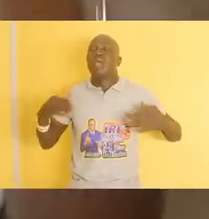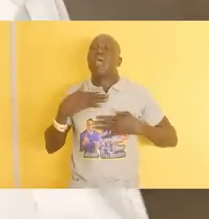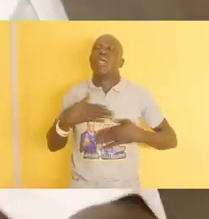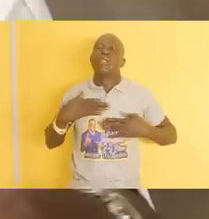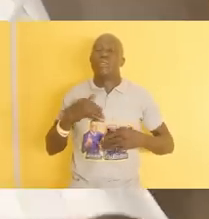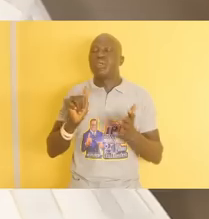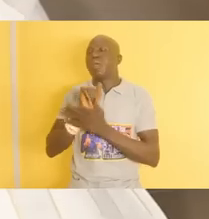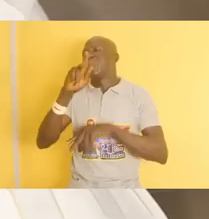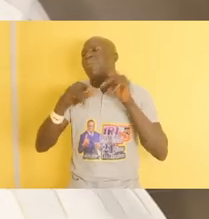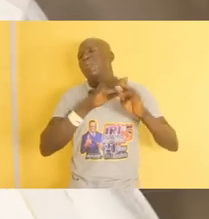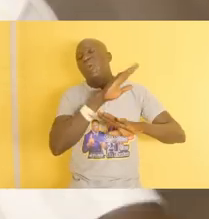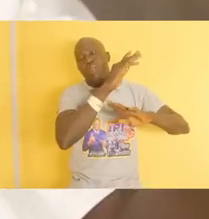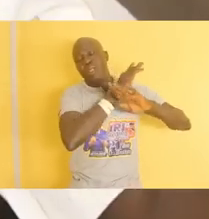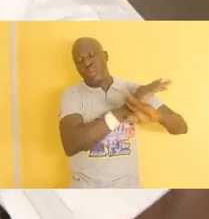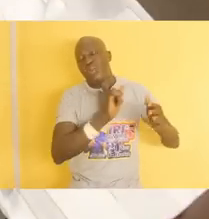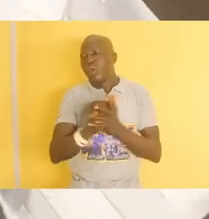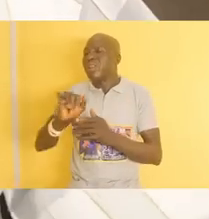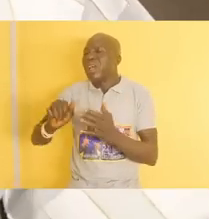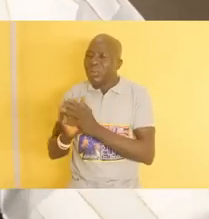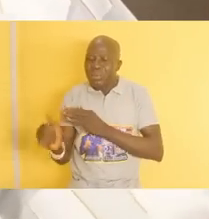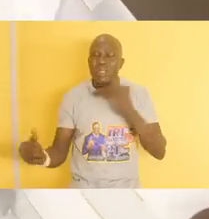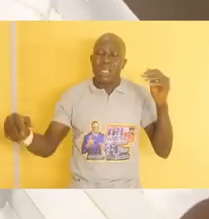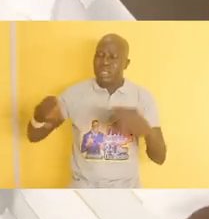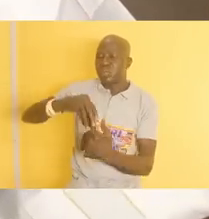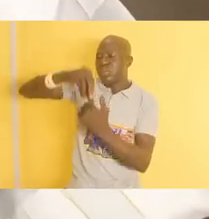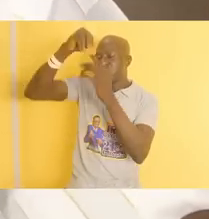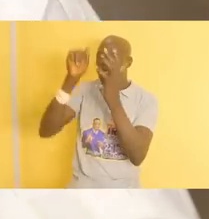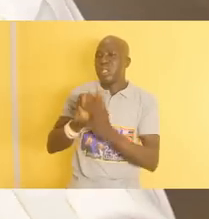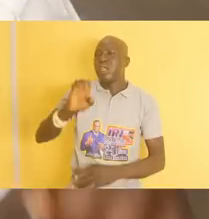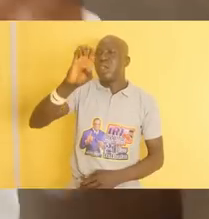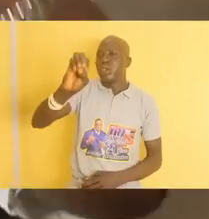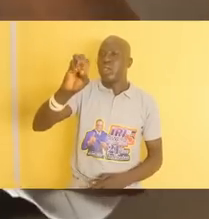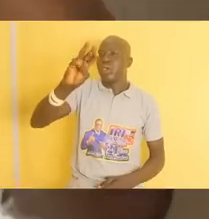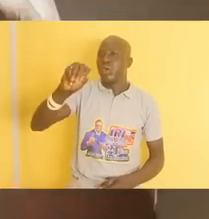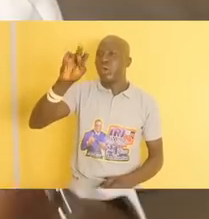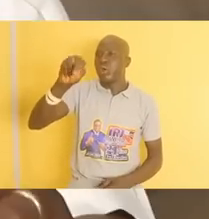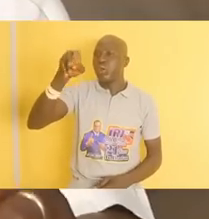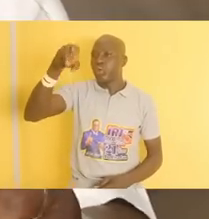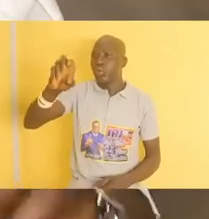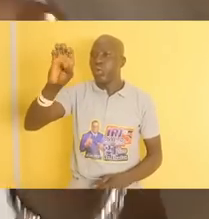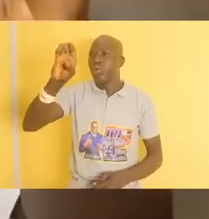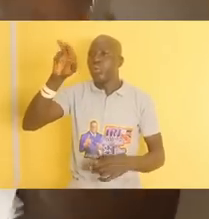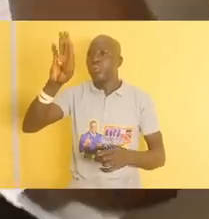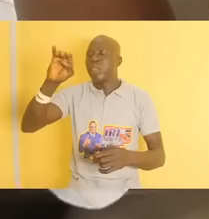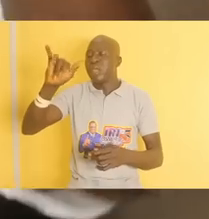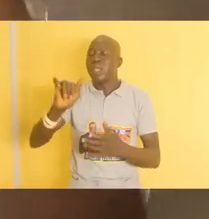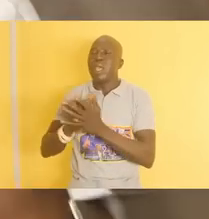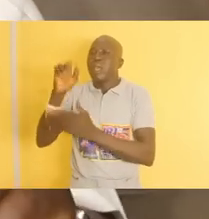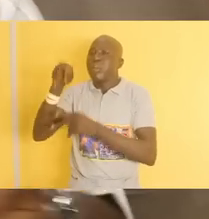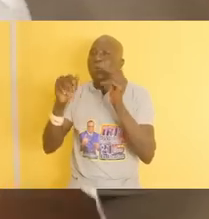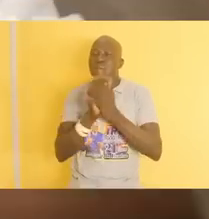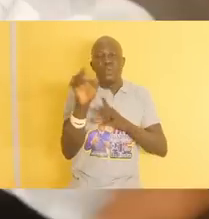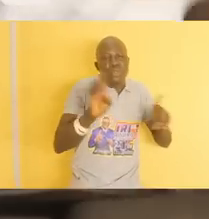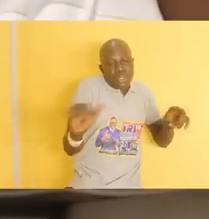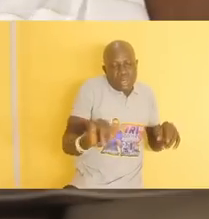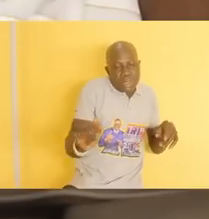ma di eniyan lo wa that block one way papa orogun wo especially concubine he said to ban se whatsoever the people want people to say